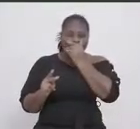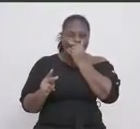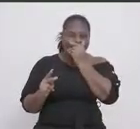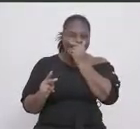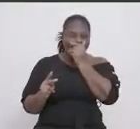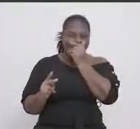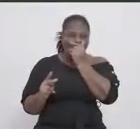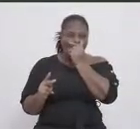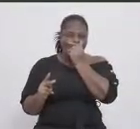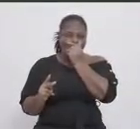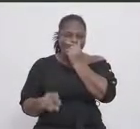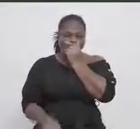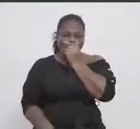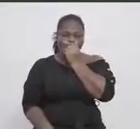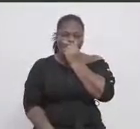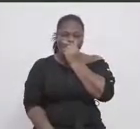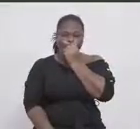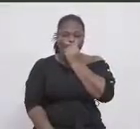on board.